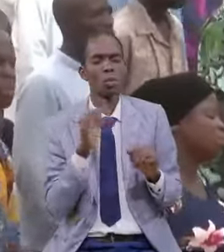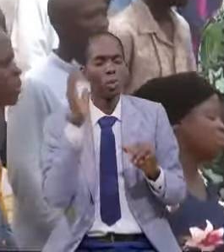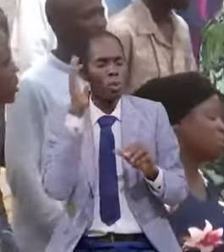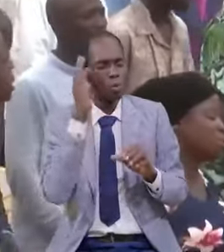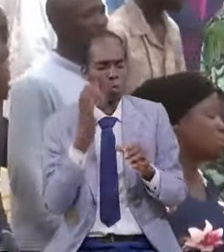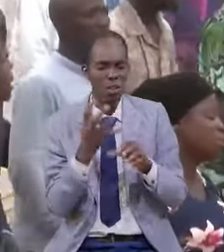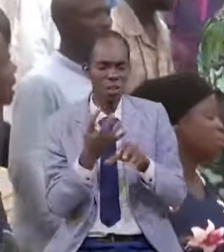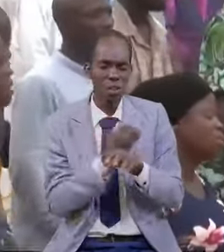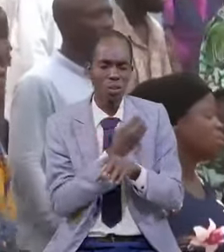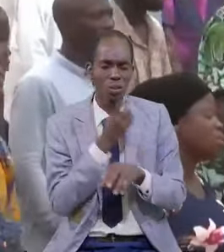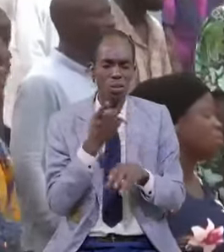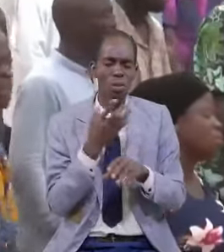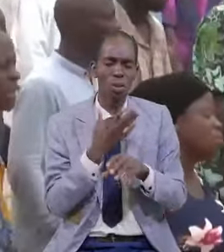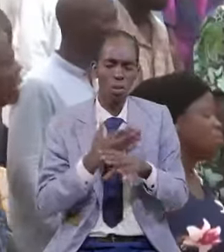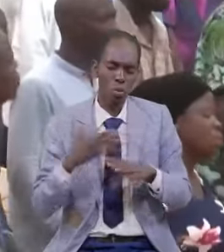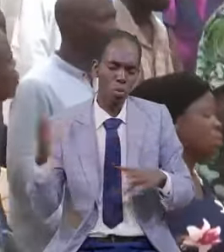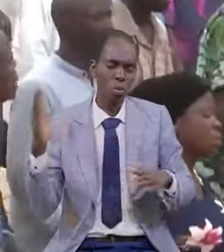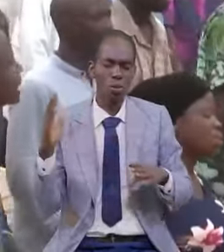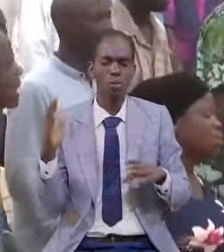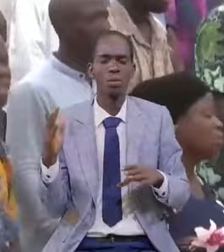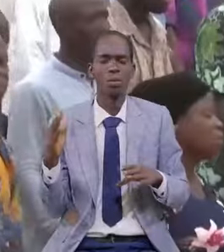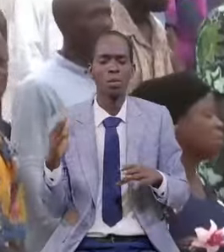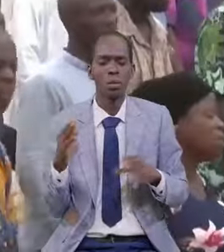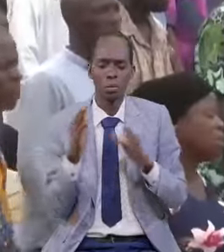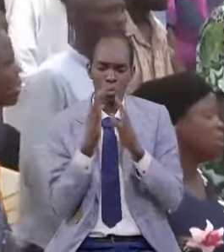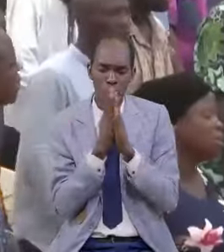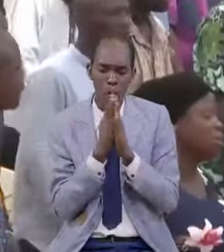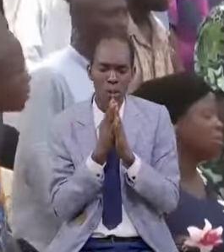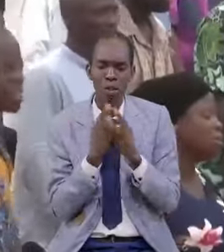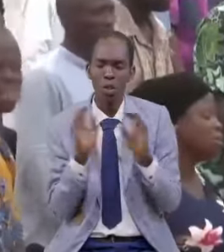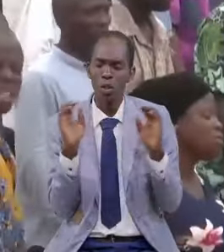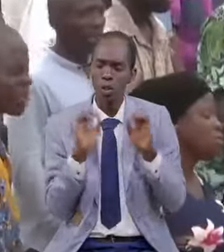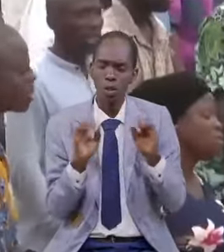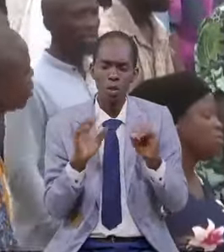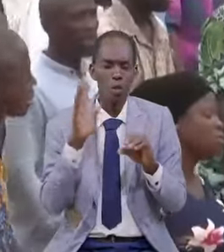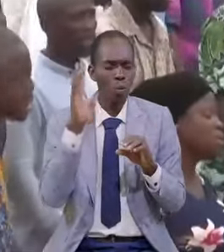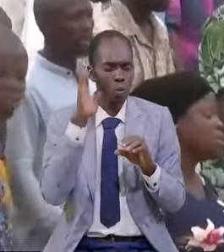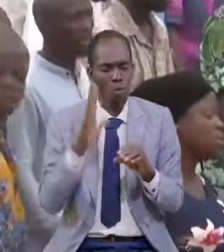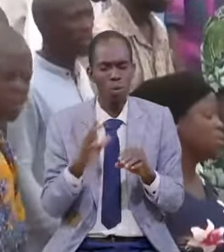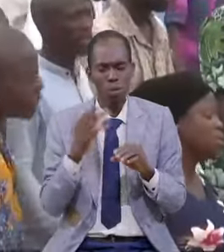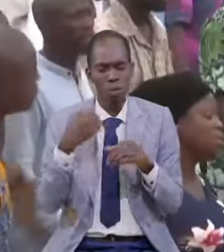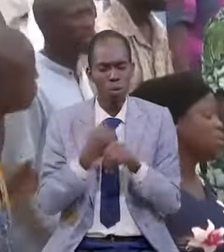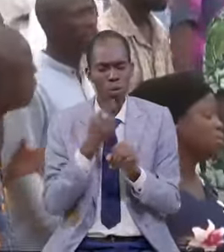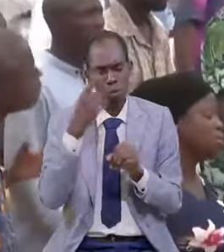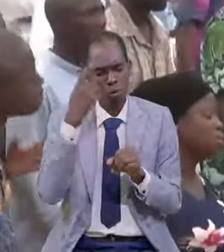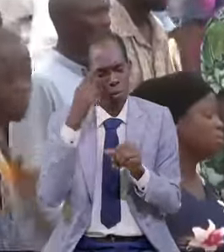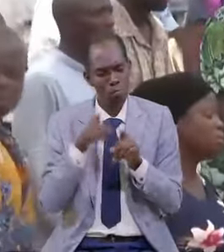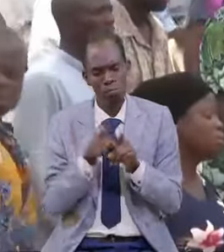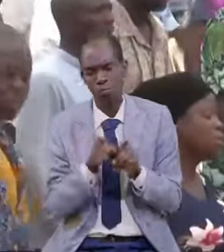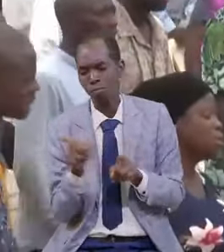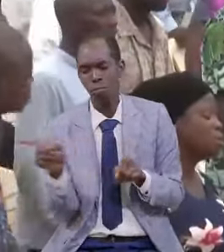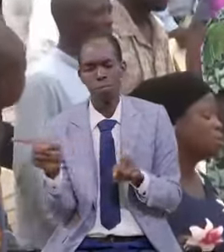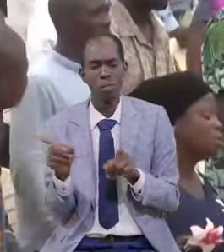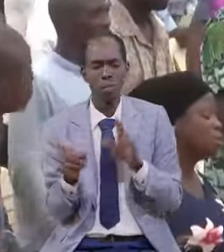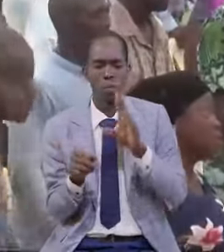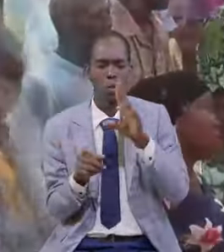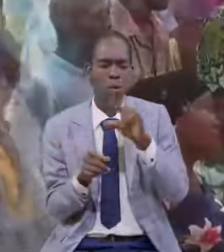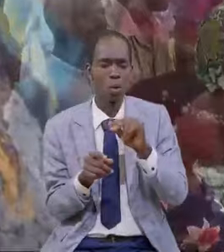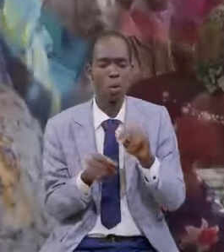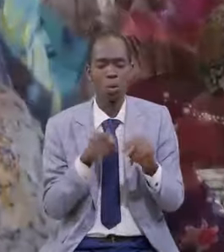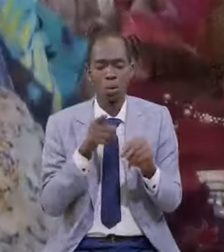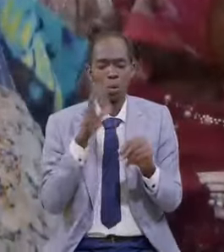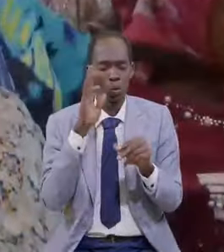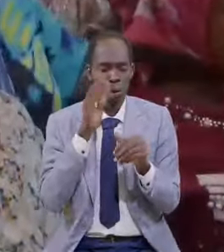nothing will turn me away I make up my mind no going back no turning back no turning back be a